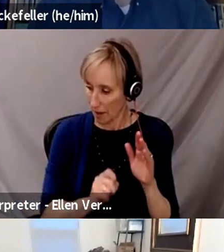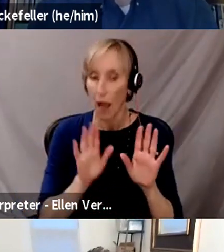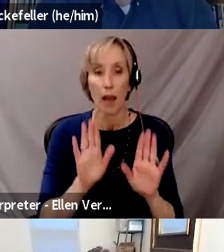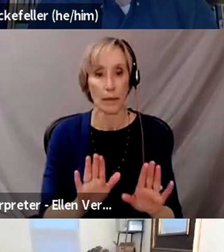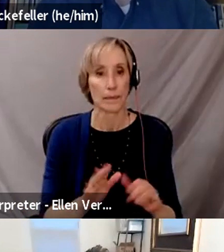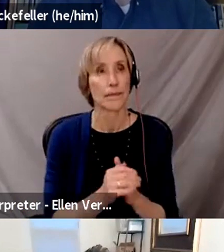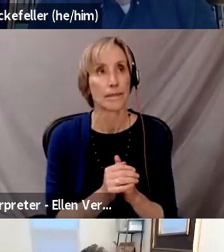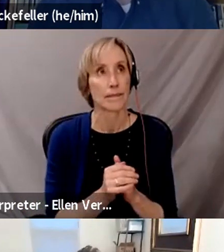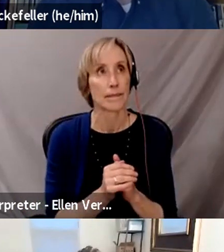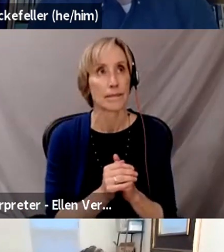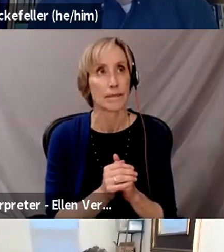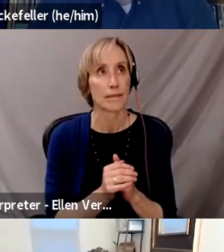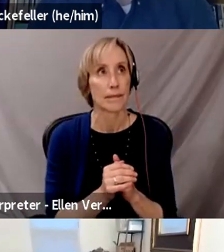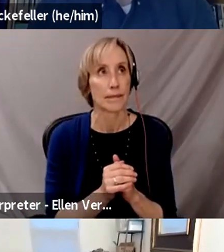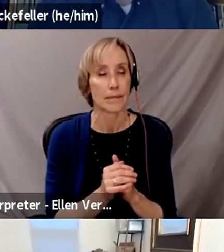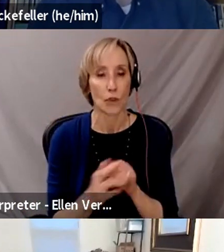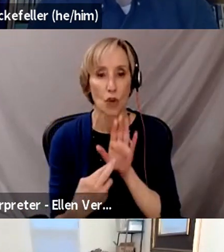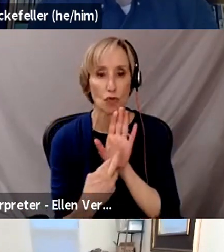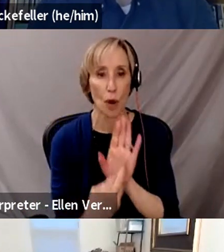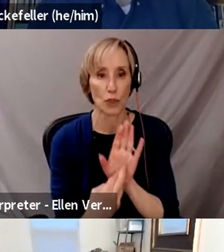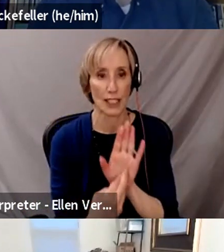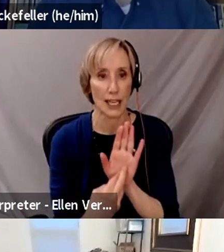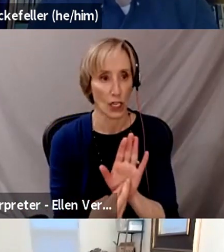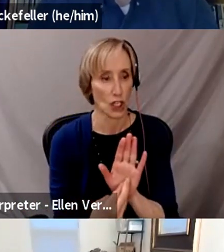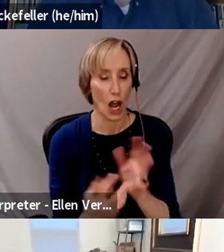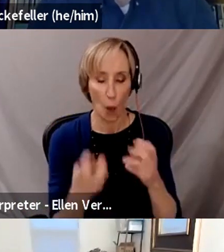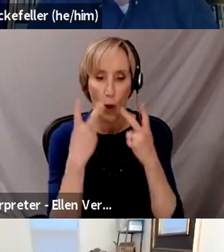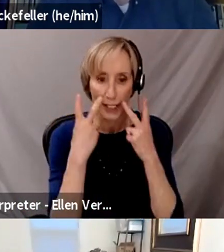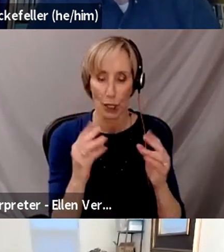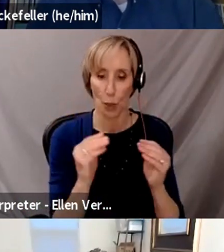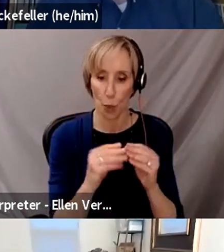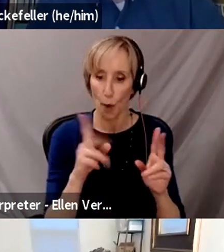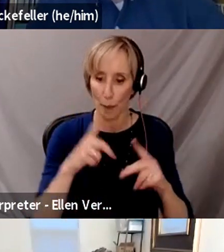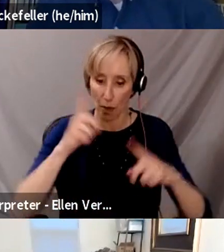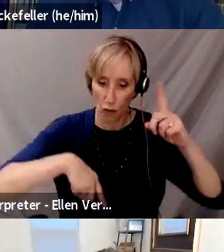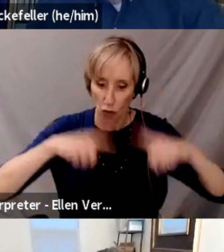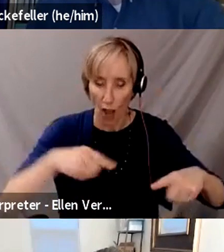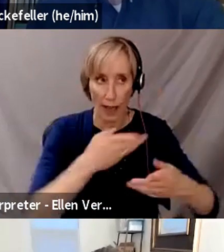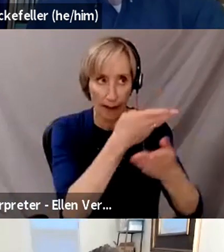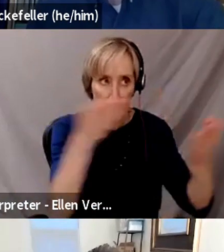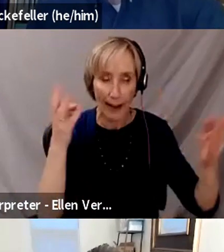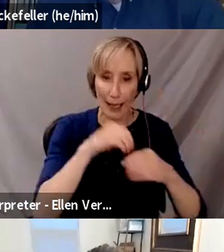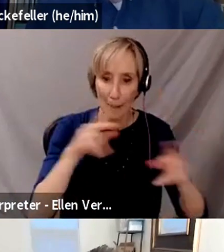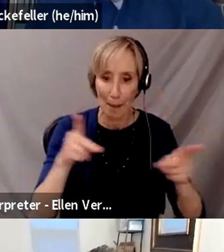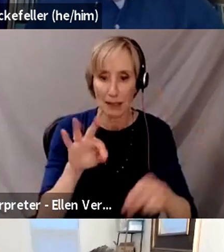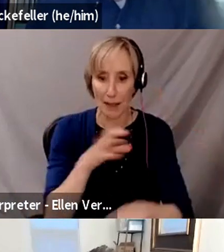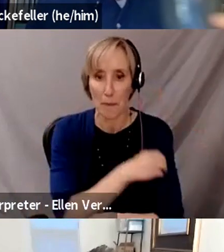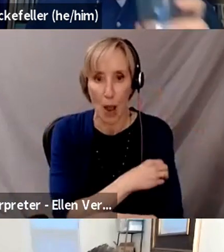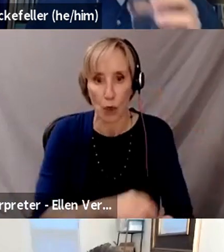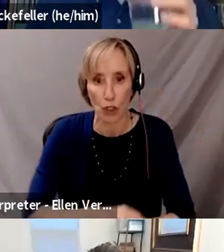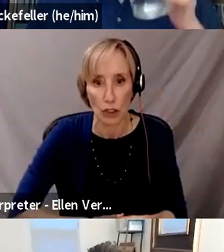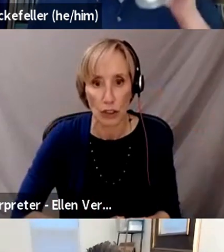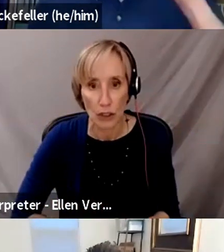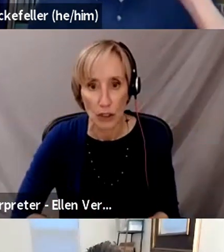lot was thinking about just the idea of representation. I think when we're thinking about, I think it was Thomas that brought it up earlier, and same with Vesper,